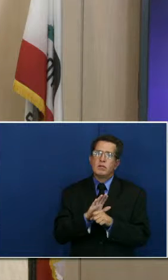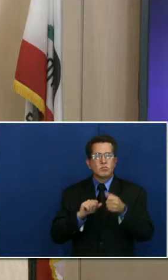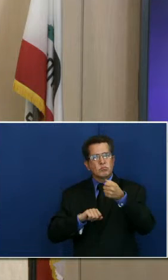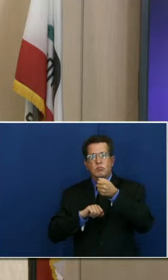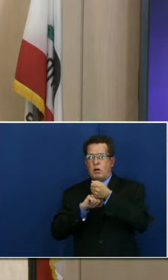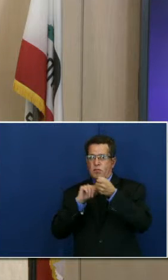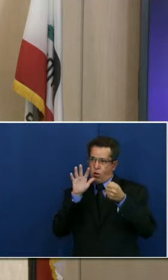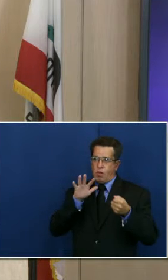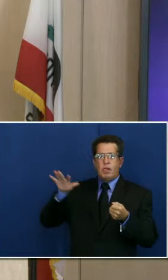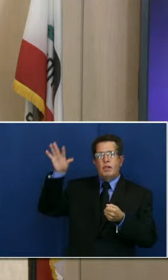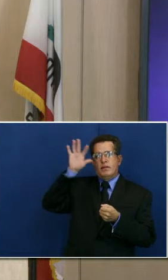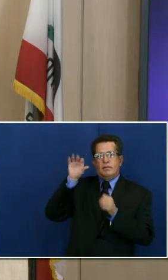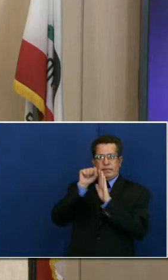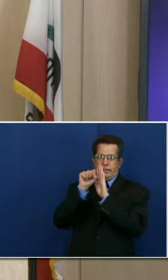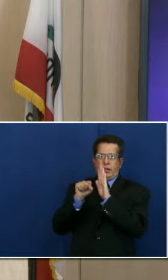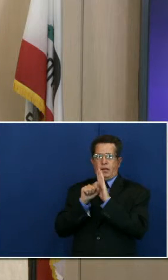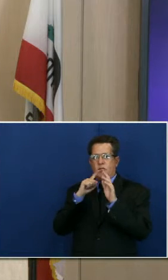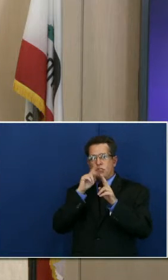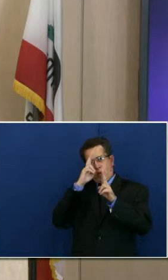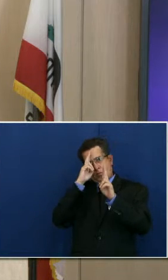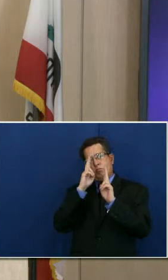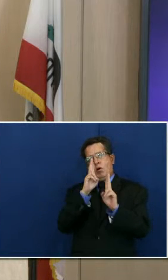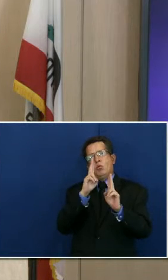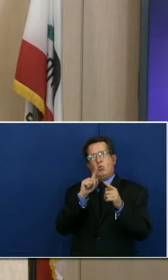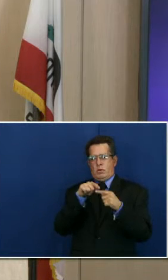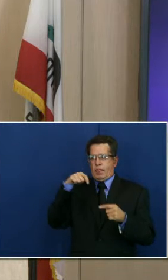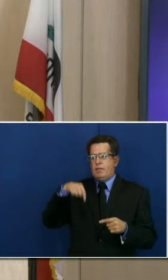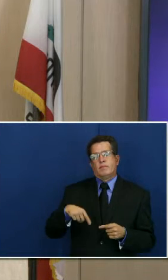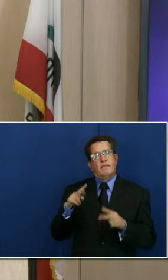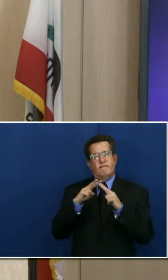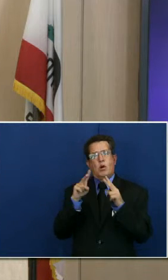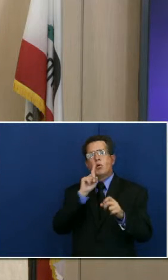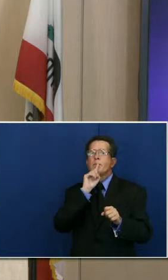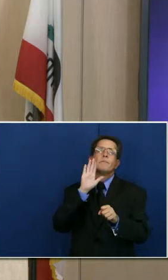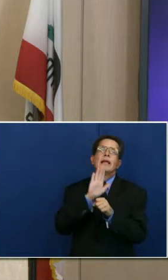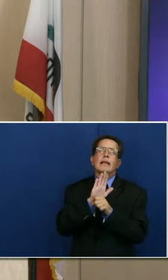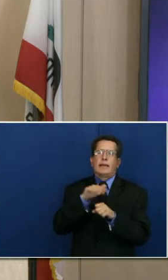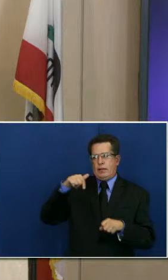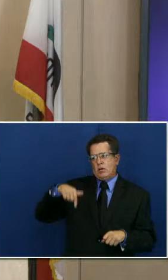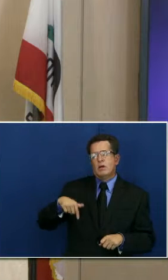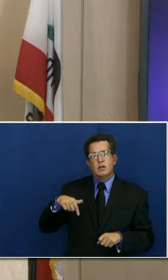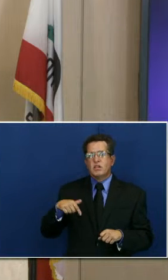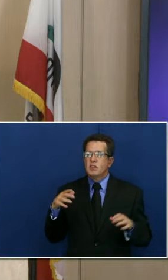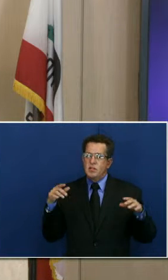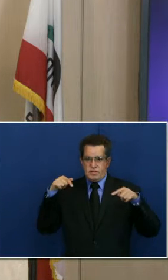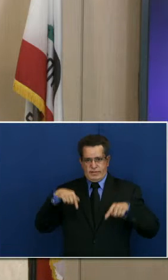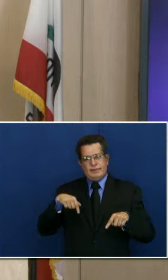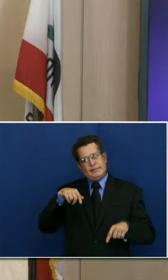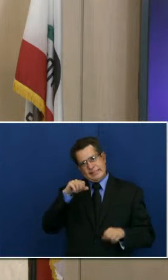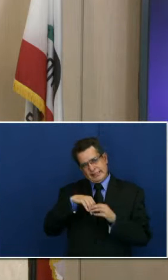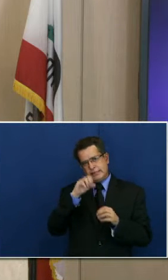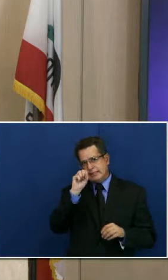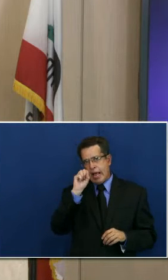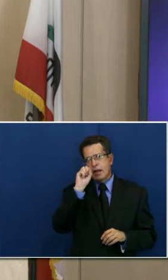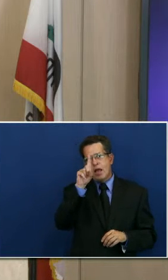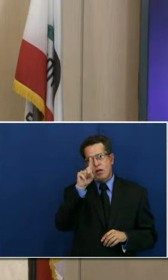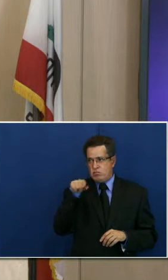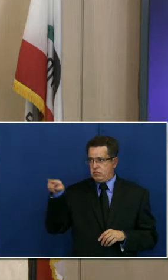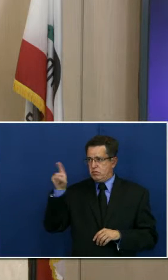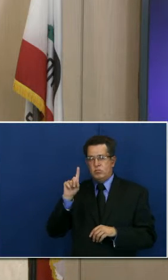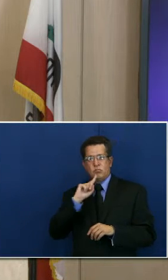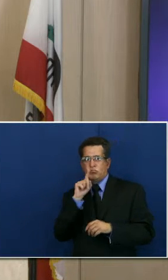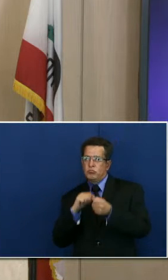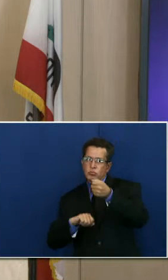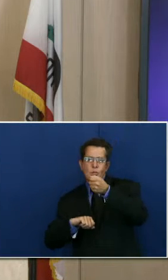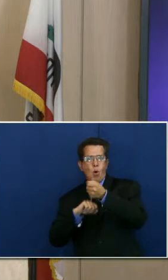the state green with envy. This commitment doesn't exist in other areas of the state where they have put not only the in-kind